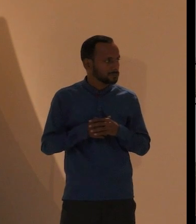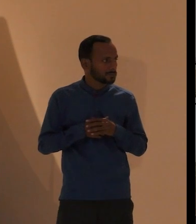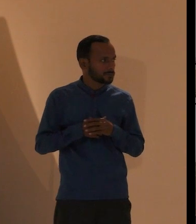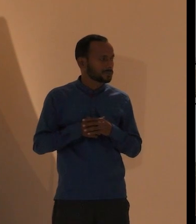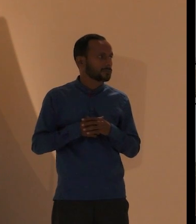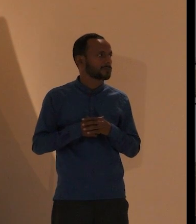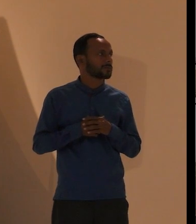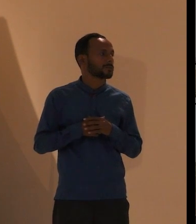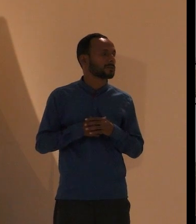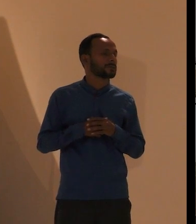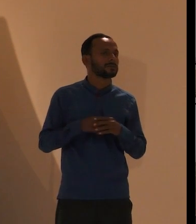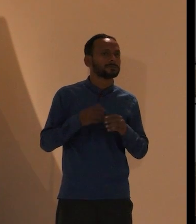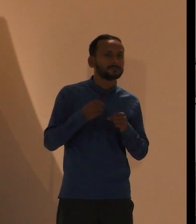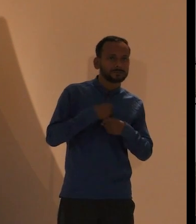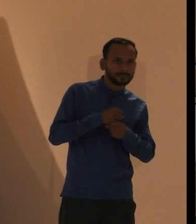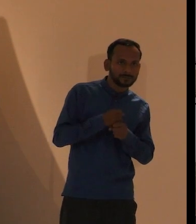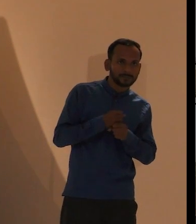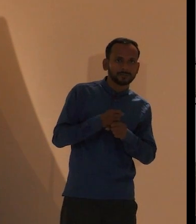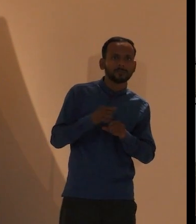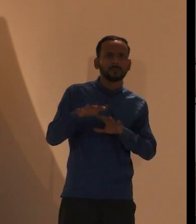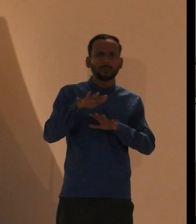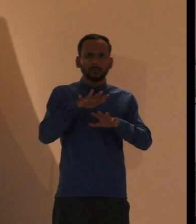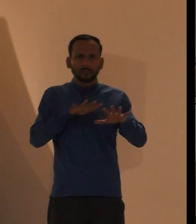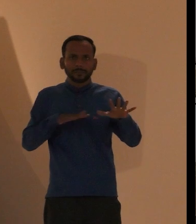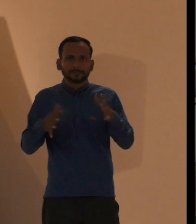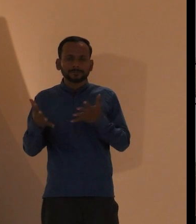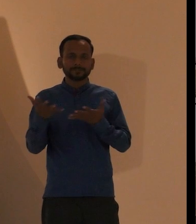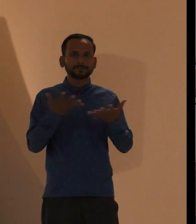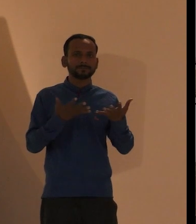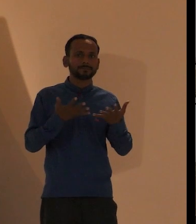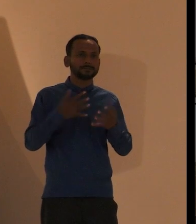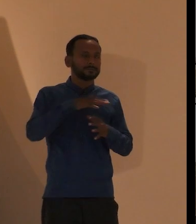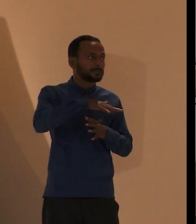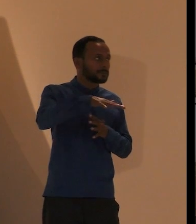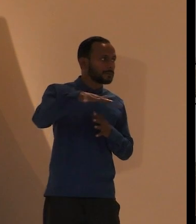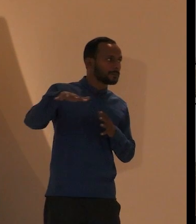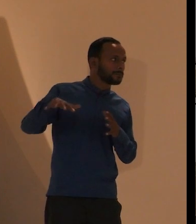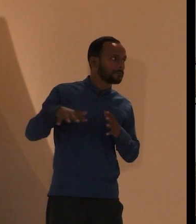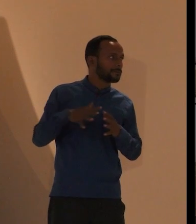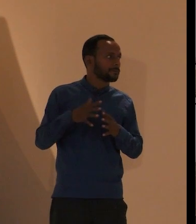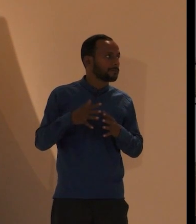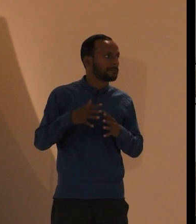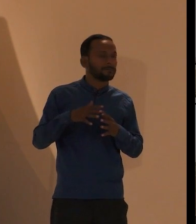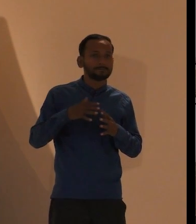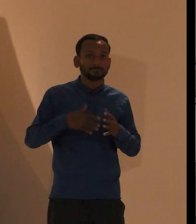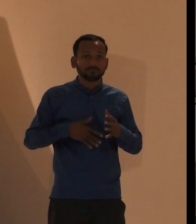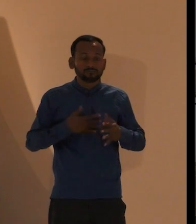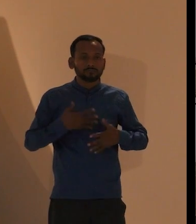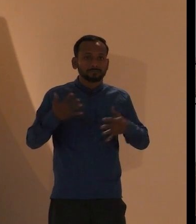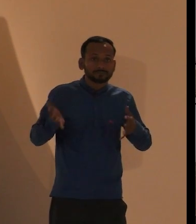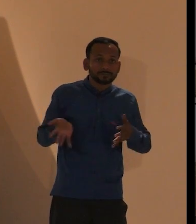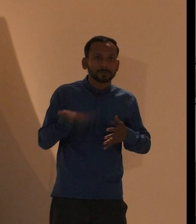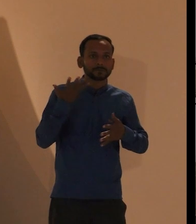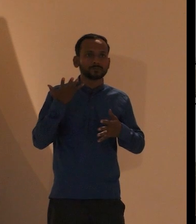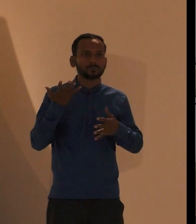create an atmosphere for the sort of, hyper-nationalism that